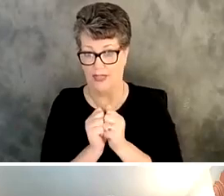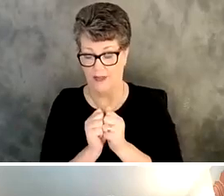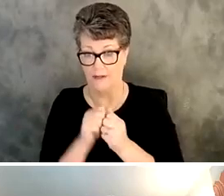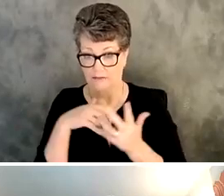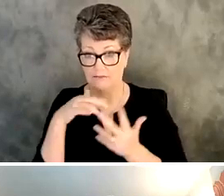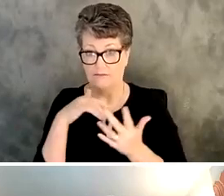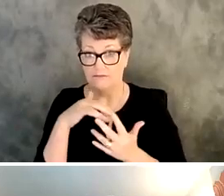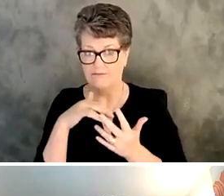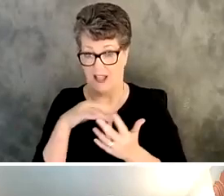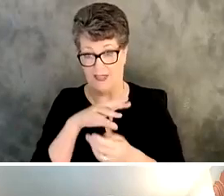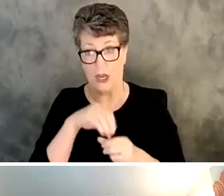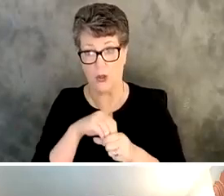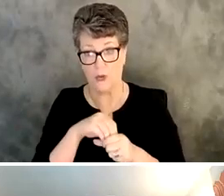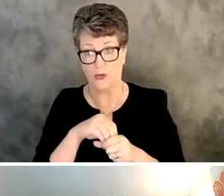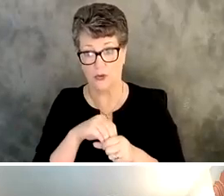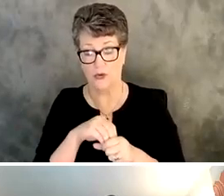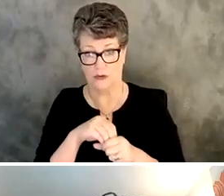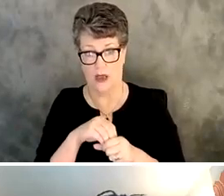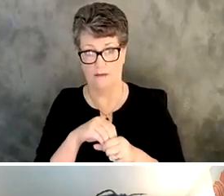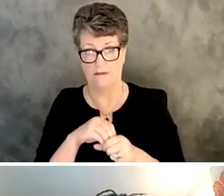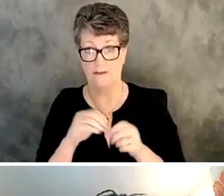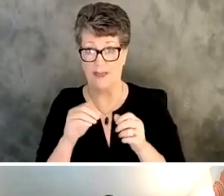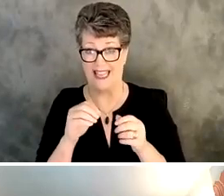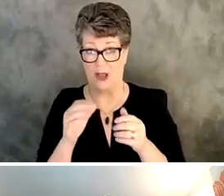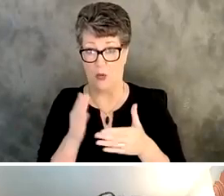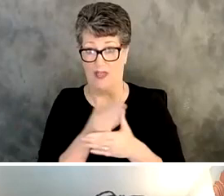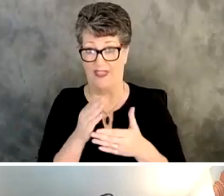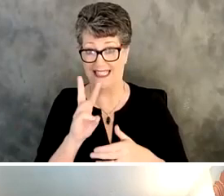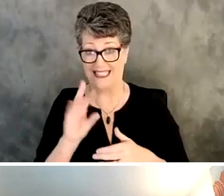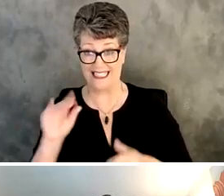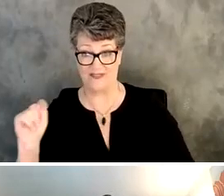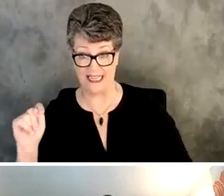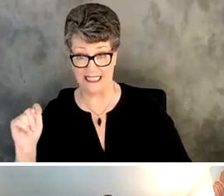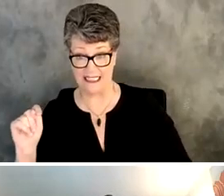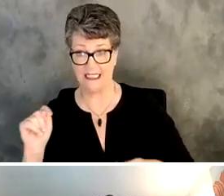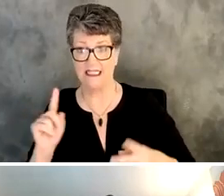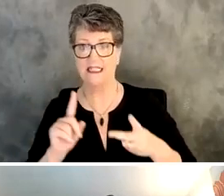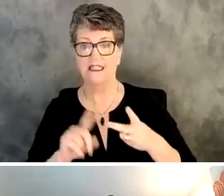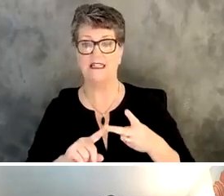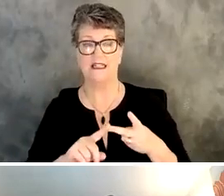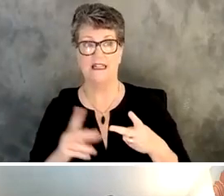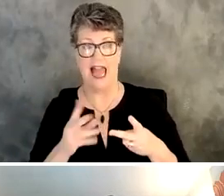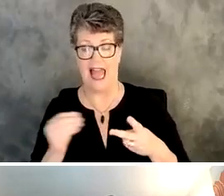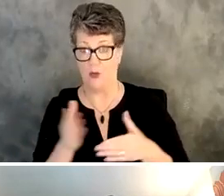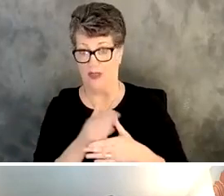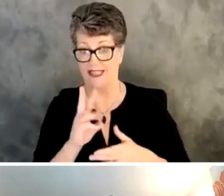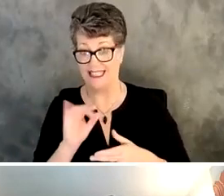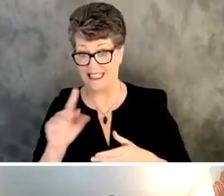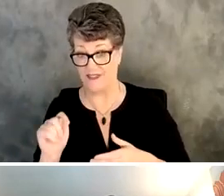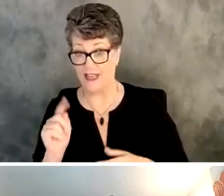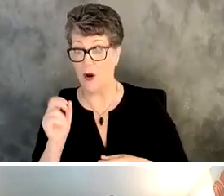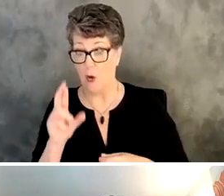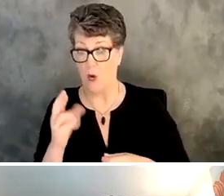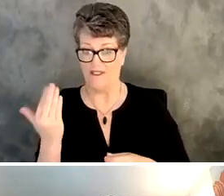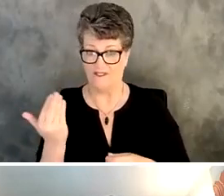that includes being within 6 feet and also being within 6 feet for